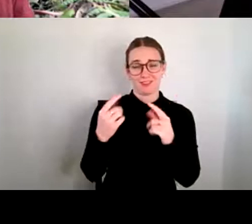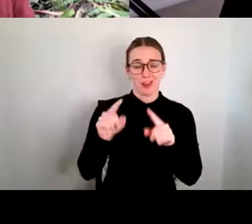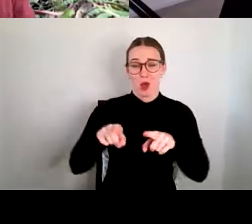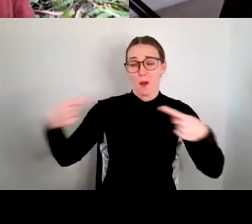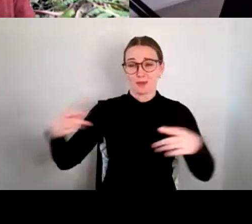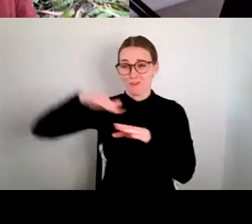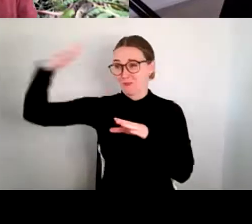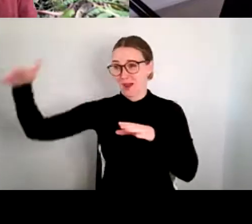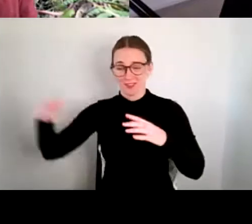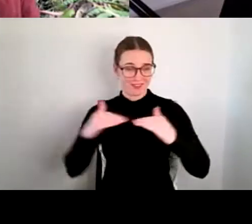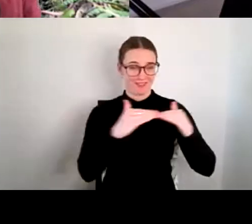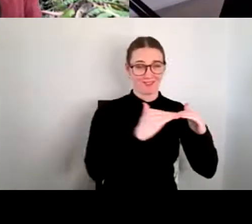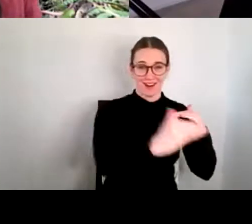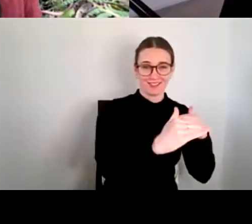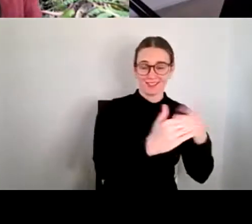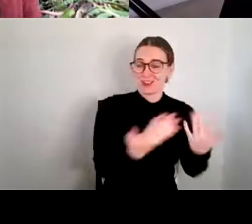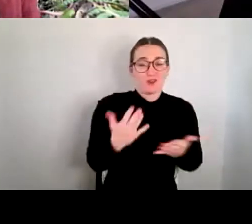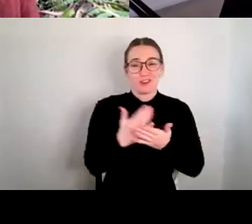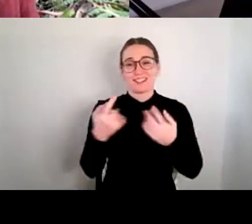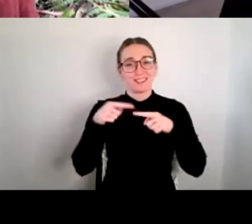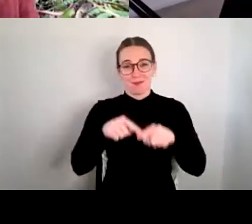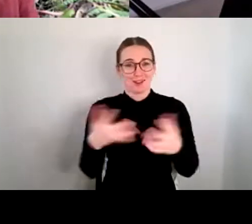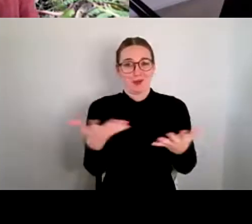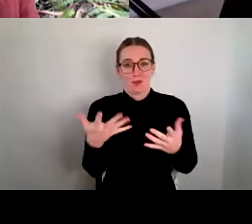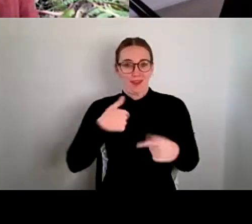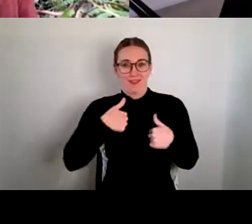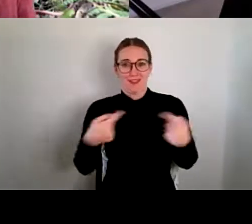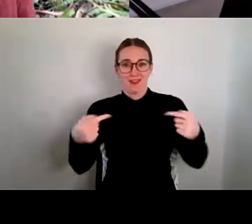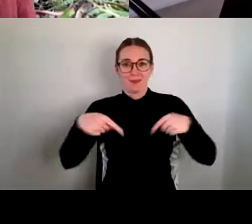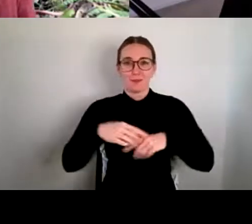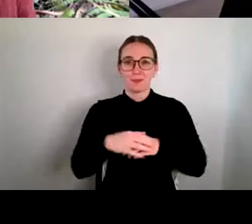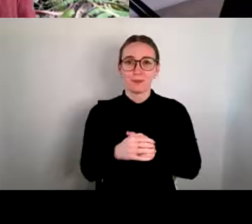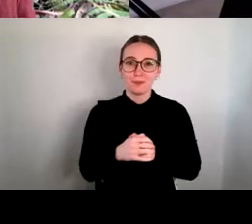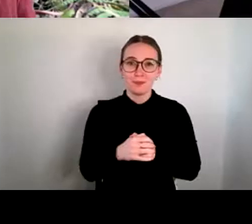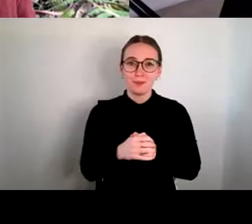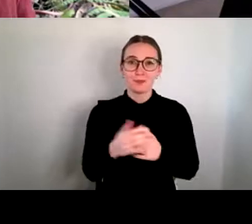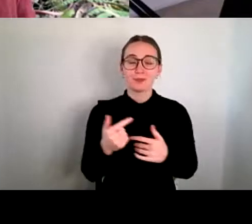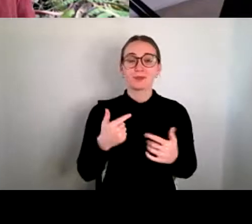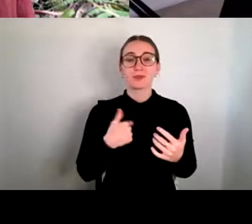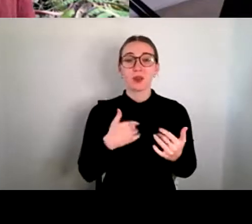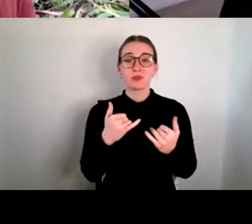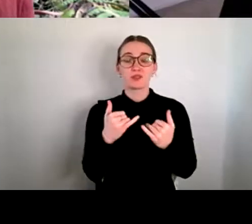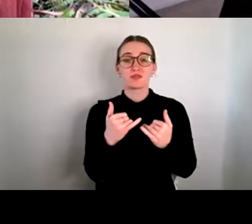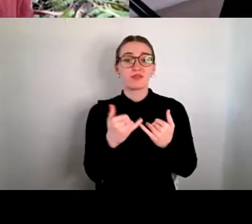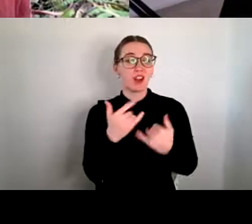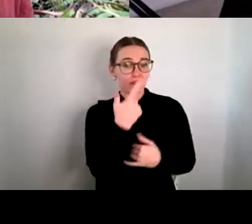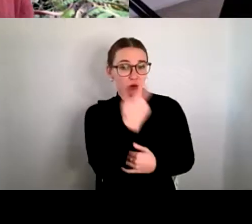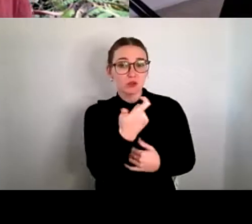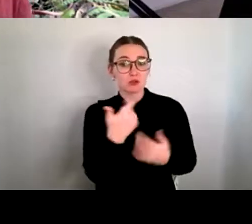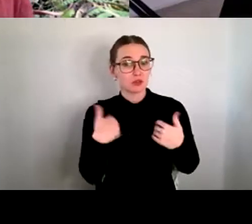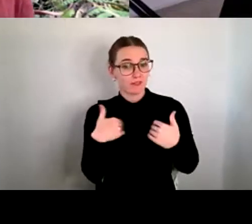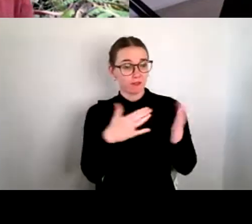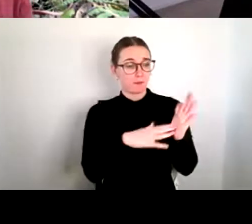So it depends on where I am. When one of my favourite ways, I was very fortunate to work part-time in Mildura. So I had quite a lovely balance